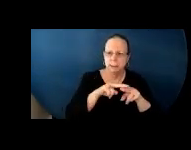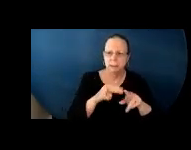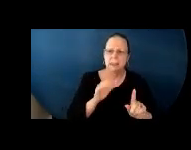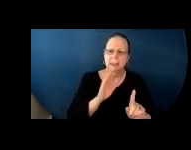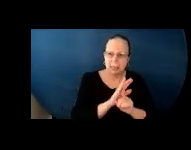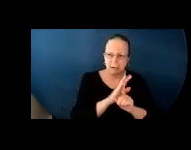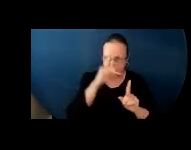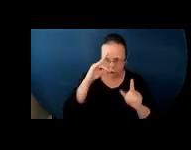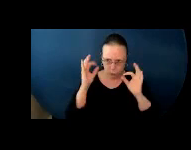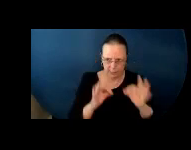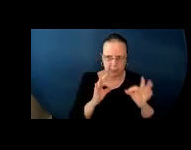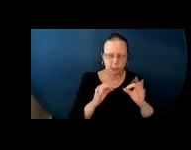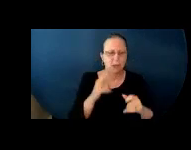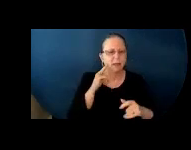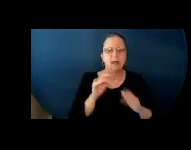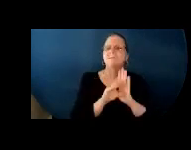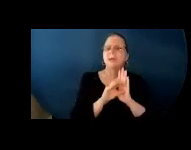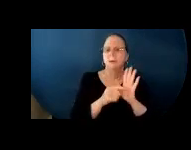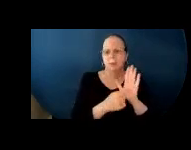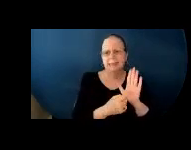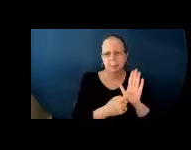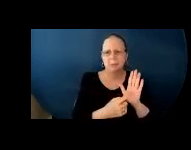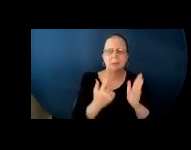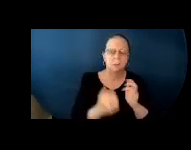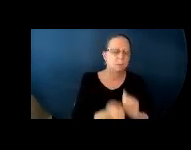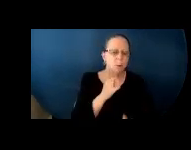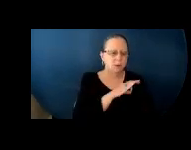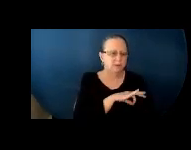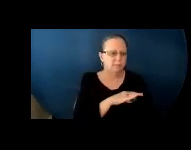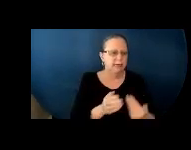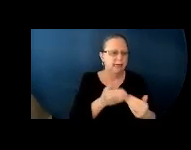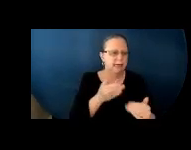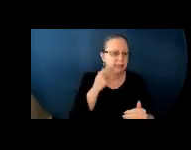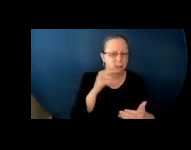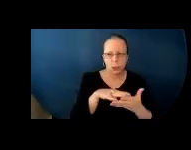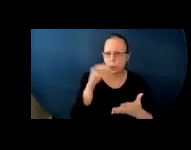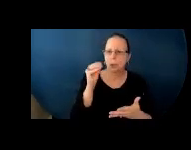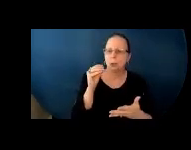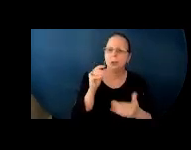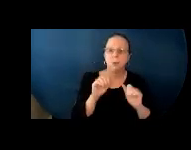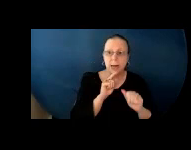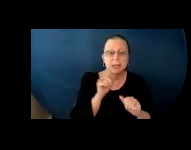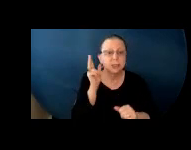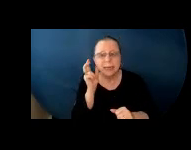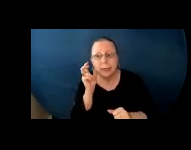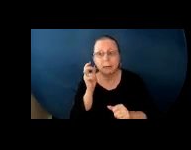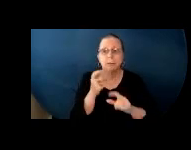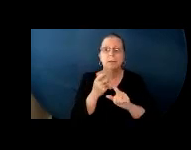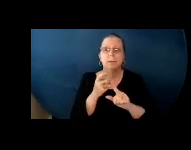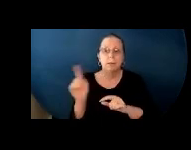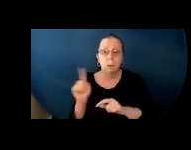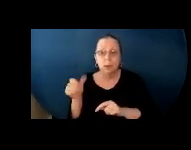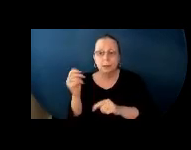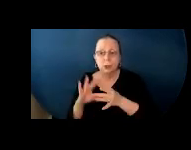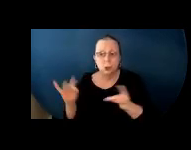video examples are some of the most beneficial and easiest to learn from. You actually can hear from someone who did it. And